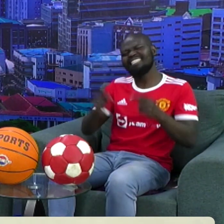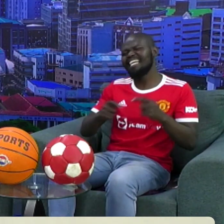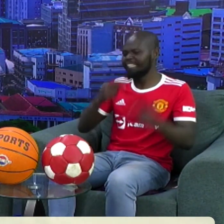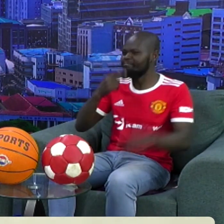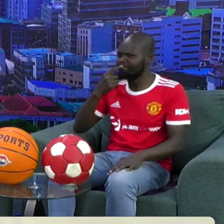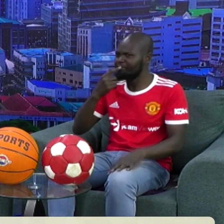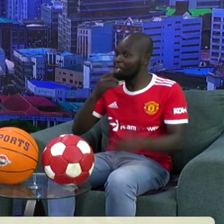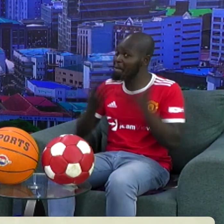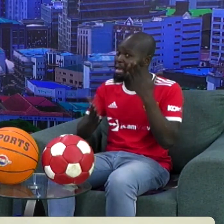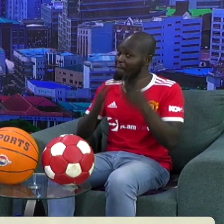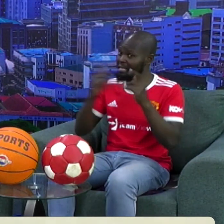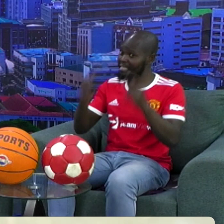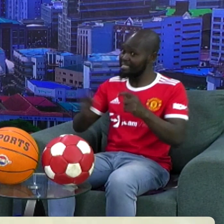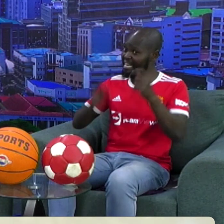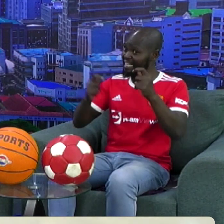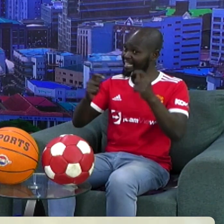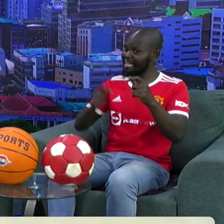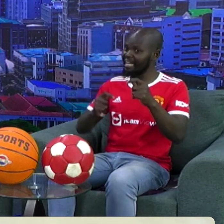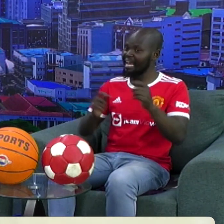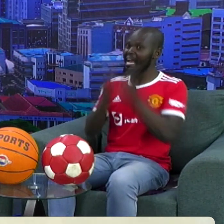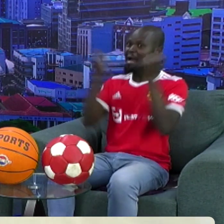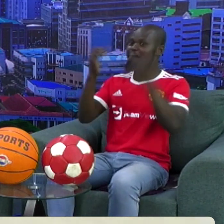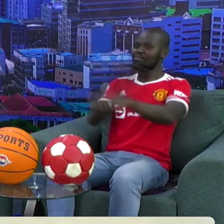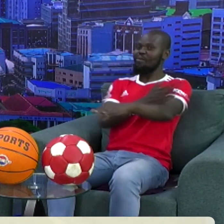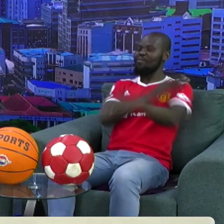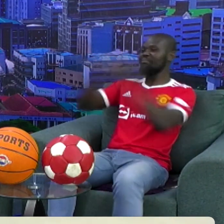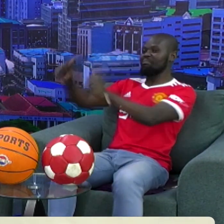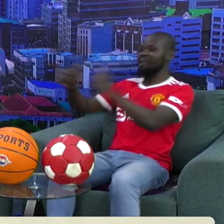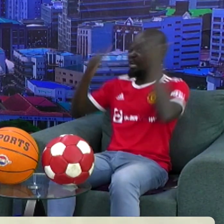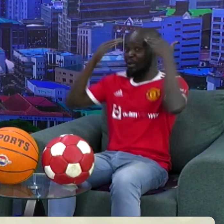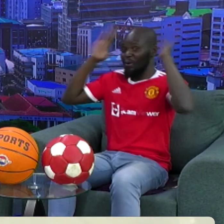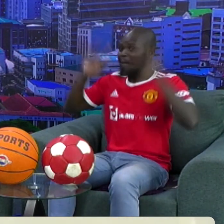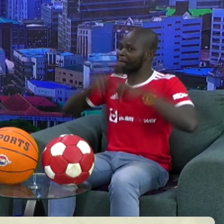and respect is there. But Talanta,